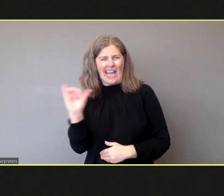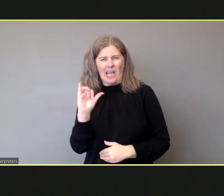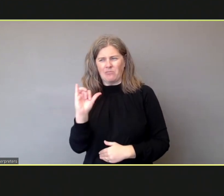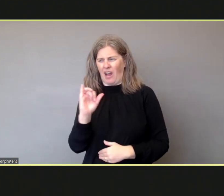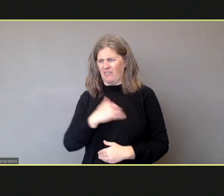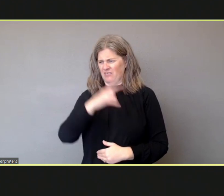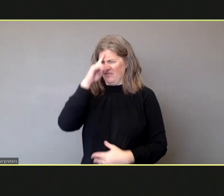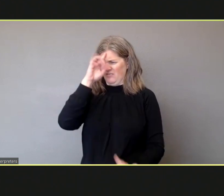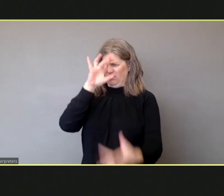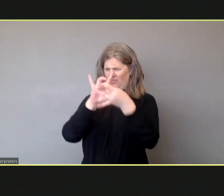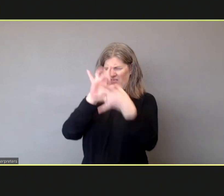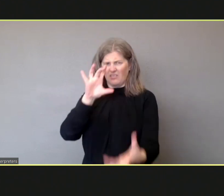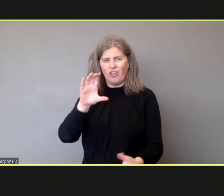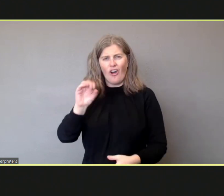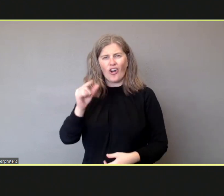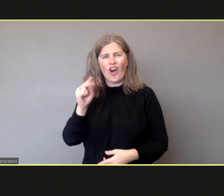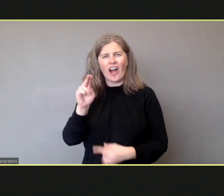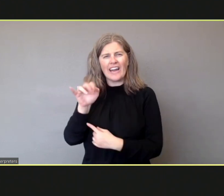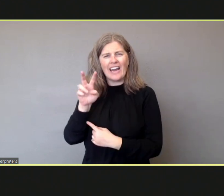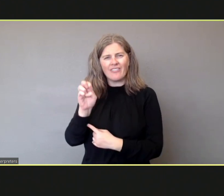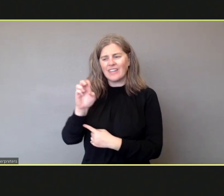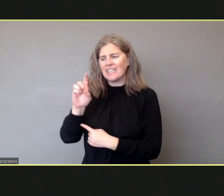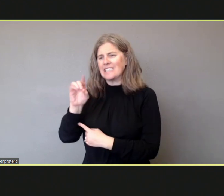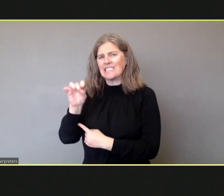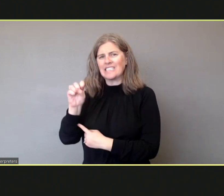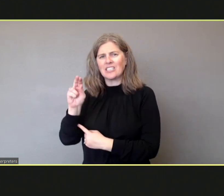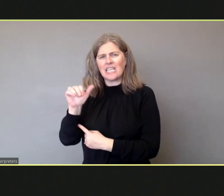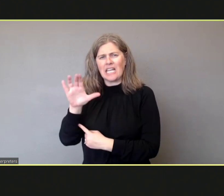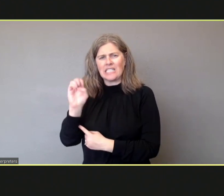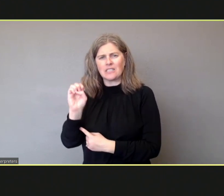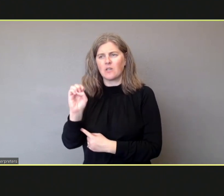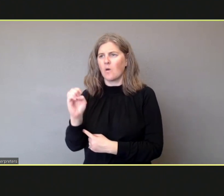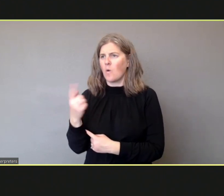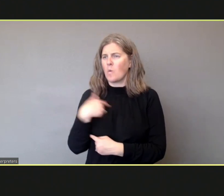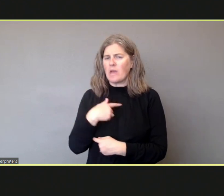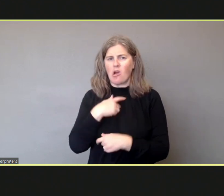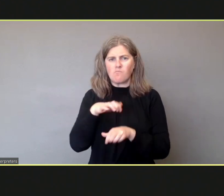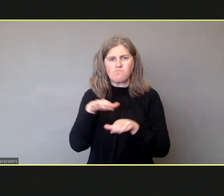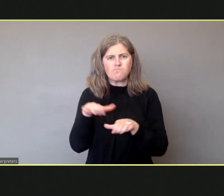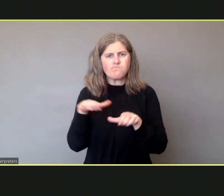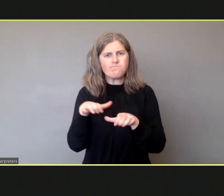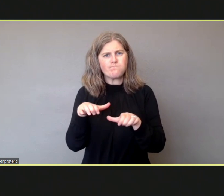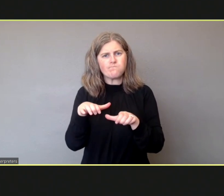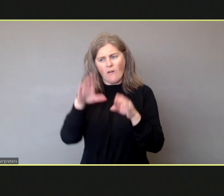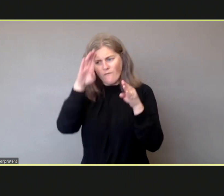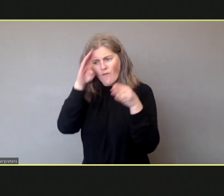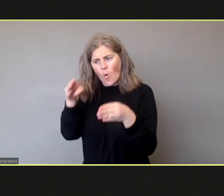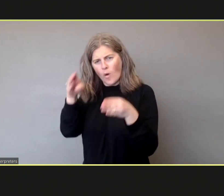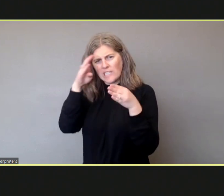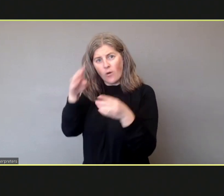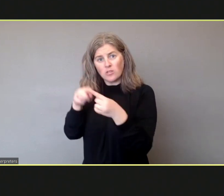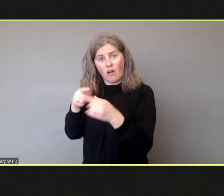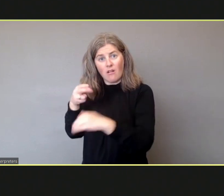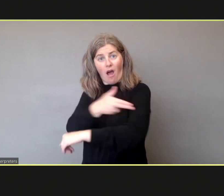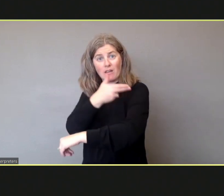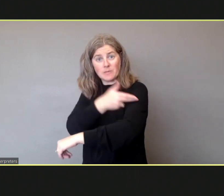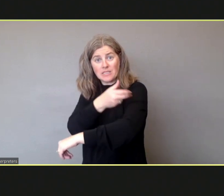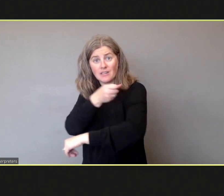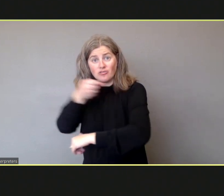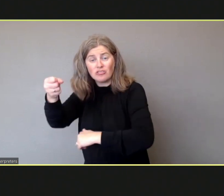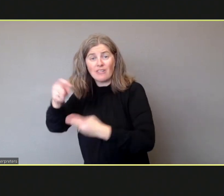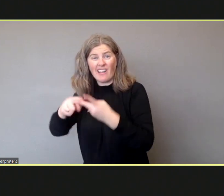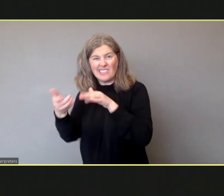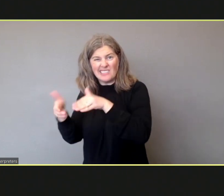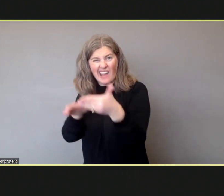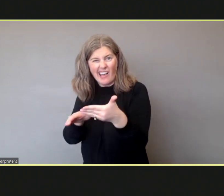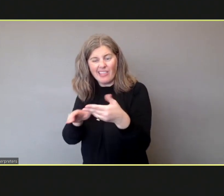dissonance because I think we've declared and are acting every day, focusing on hospitalizations and deaths. The death rate, as I